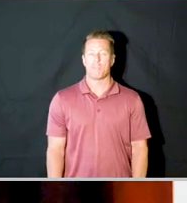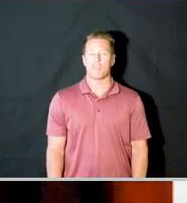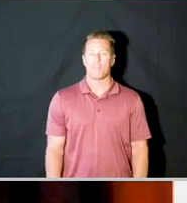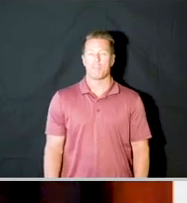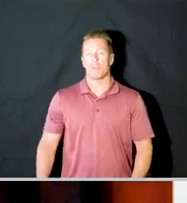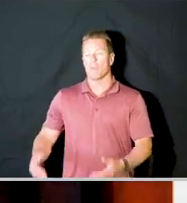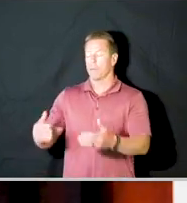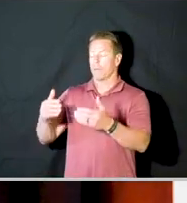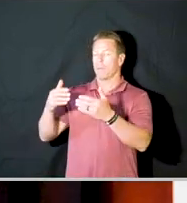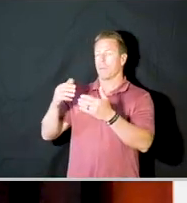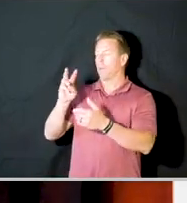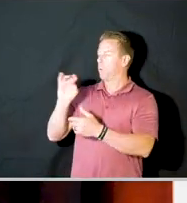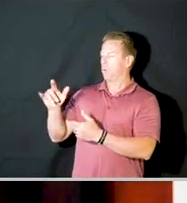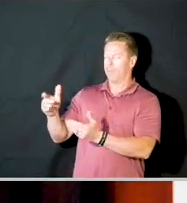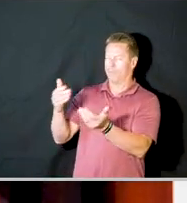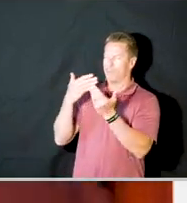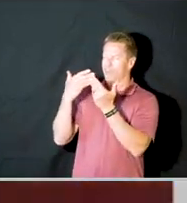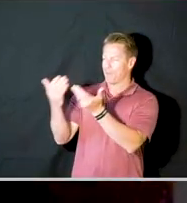Thank you, Will.